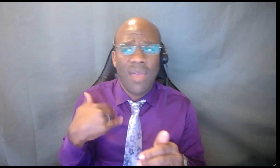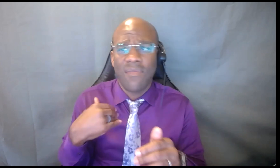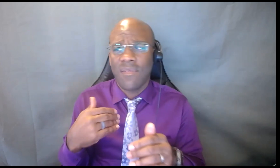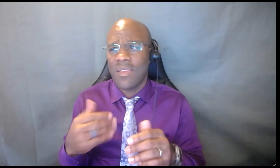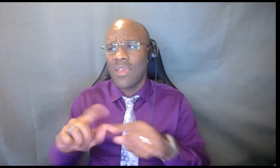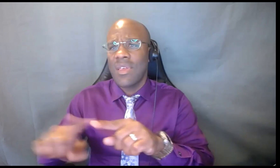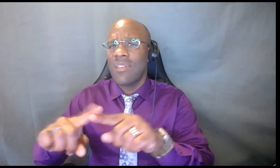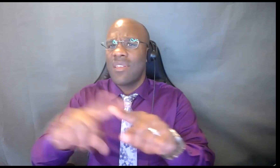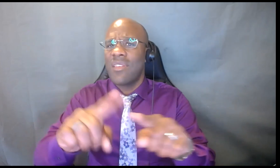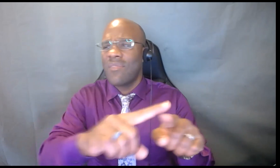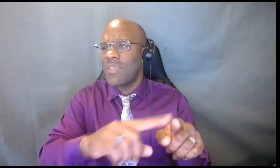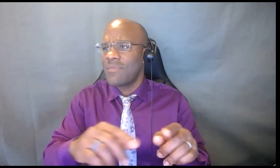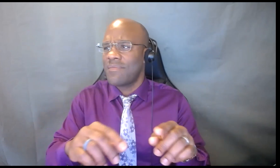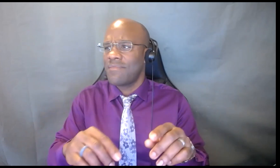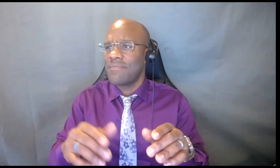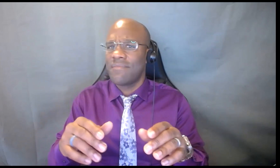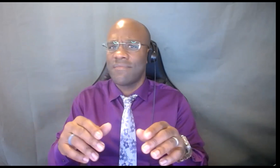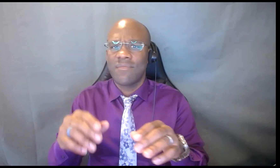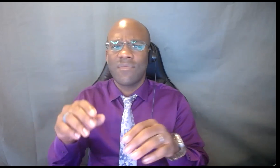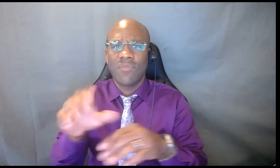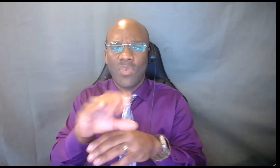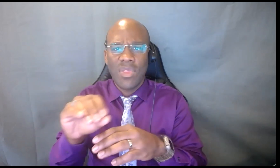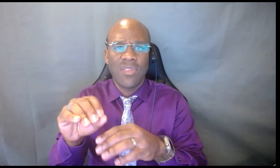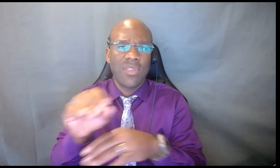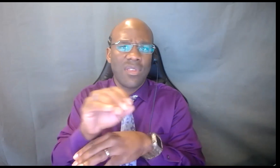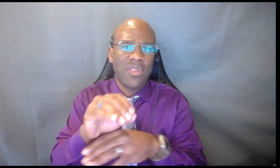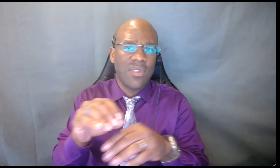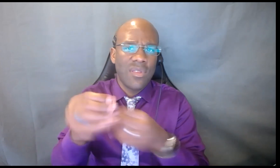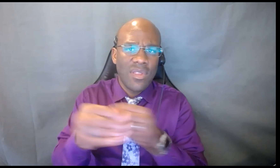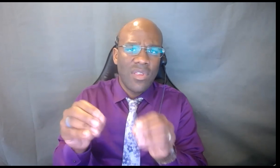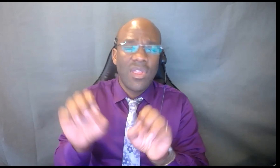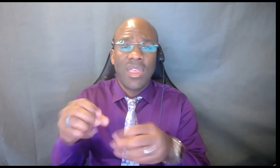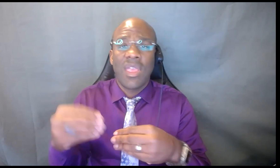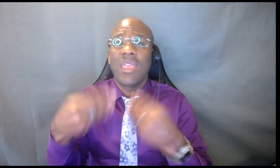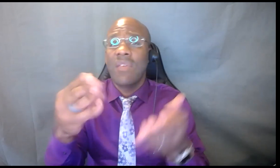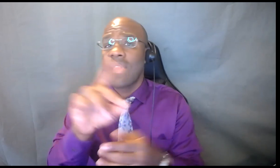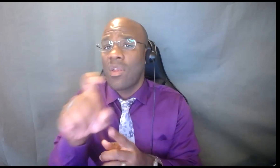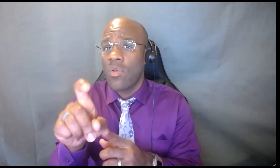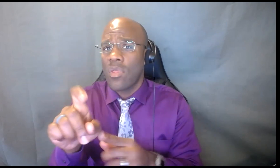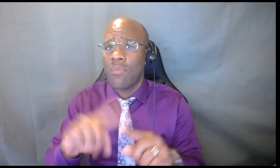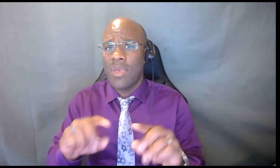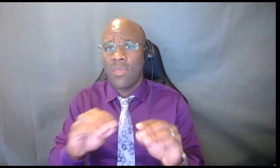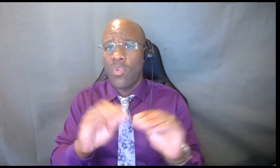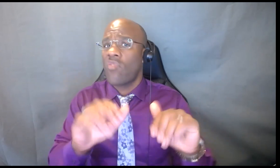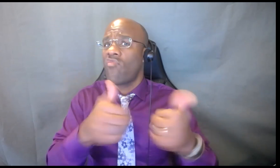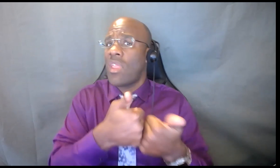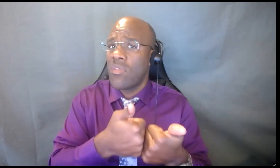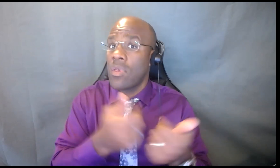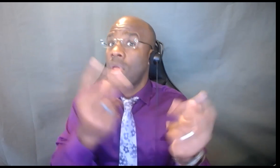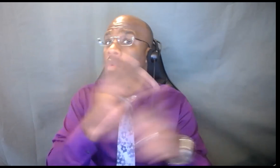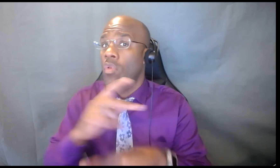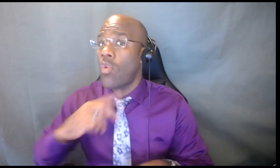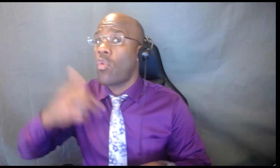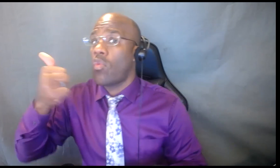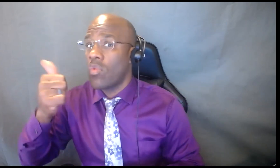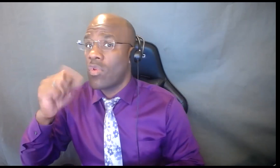it's very challenging, right? Especially the older people are, to be able to receive this diagnosis. And